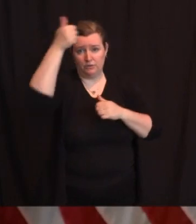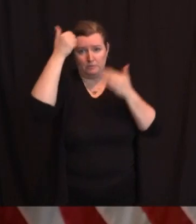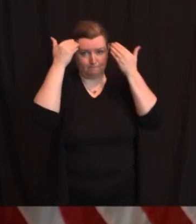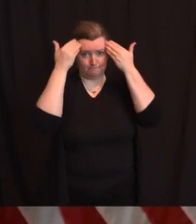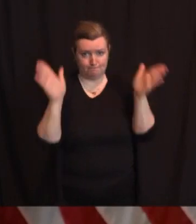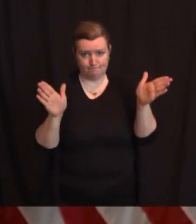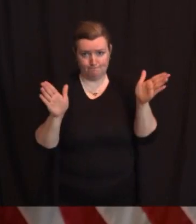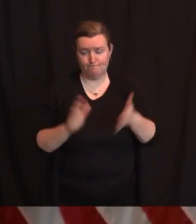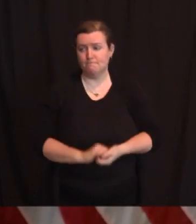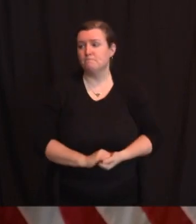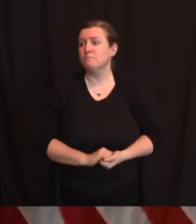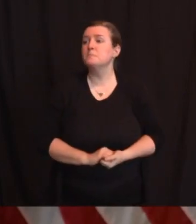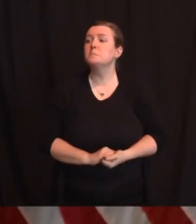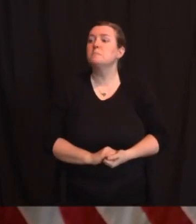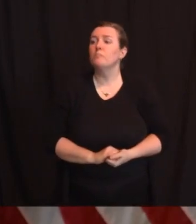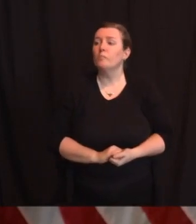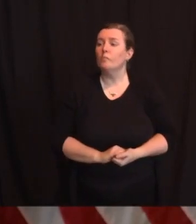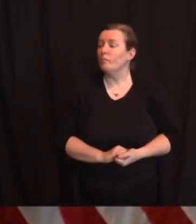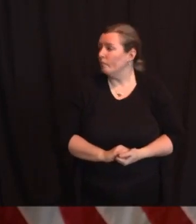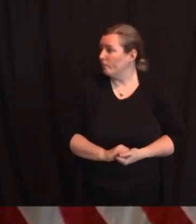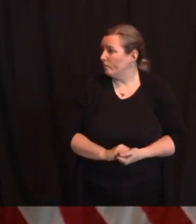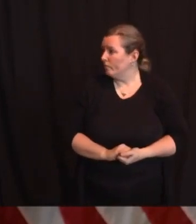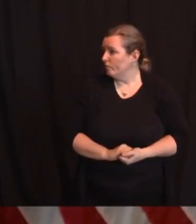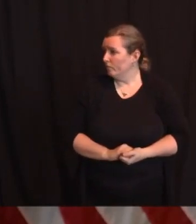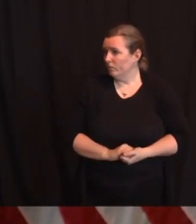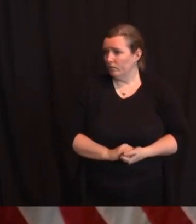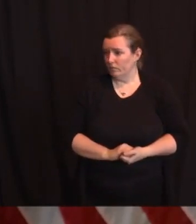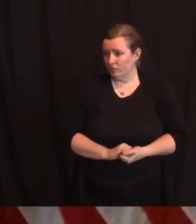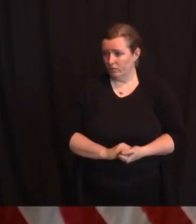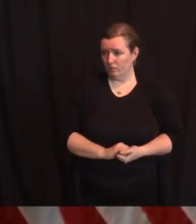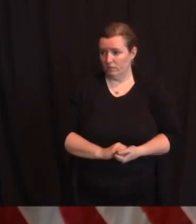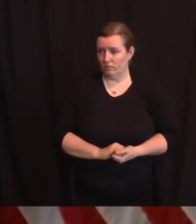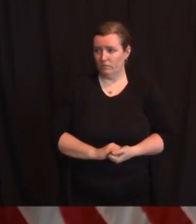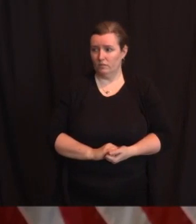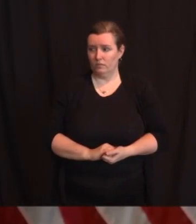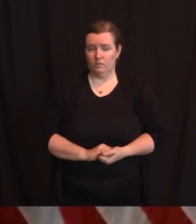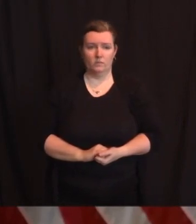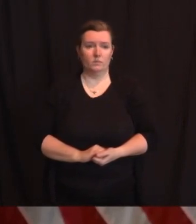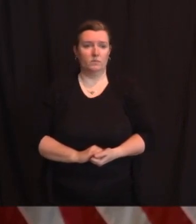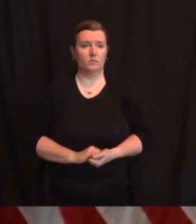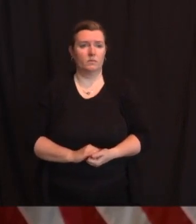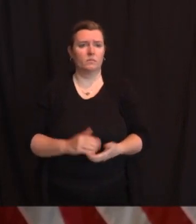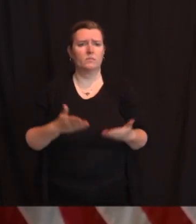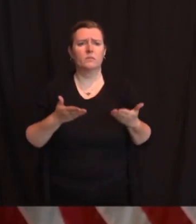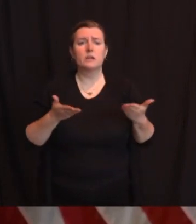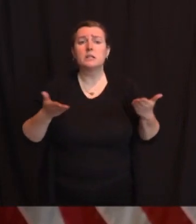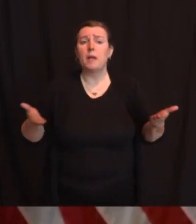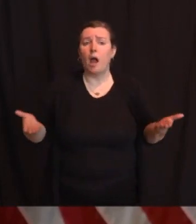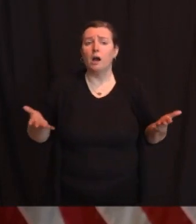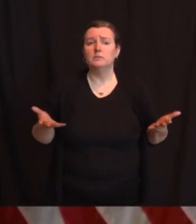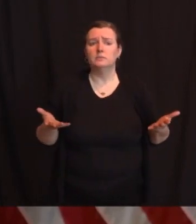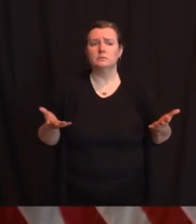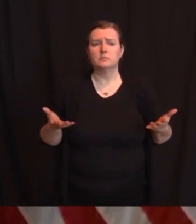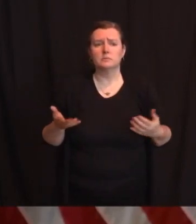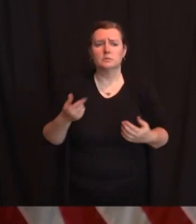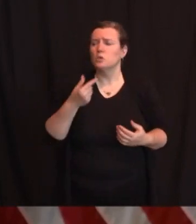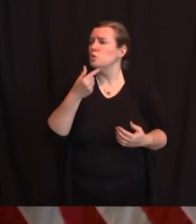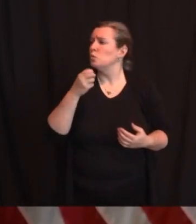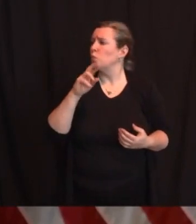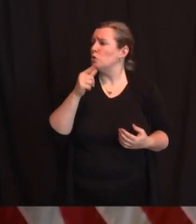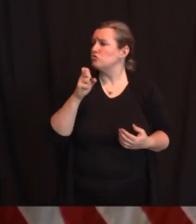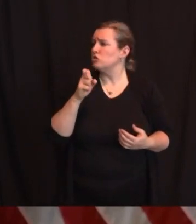with Judy's direction on a lot of the testing side. Any comments on the supplies? I